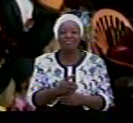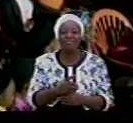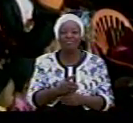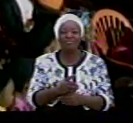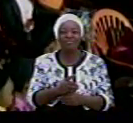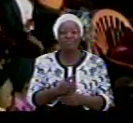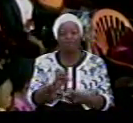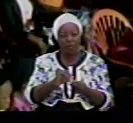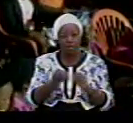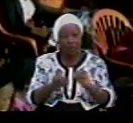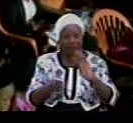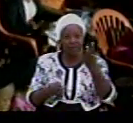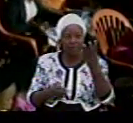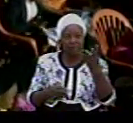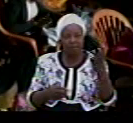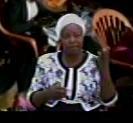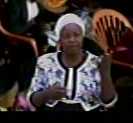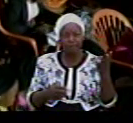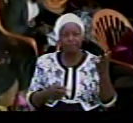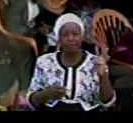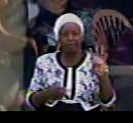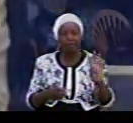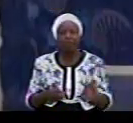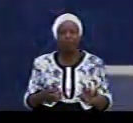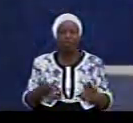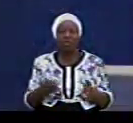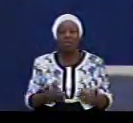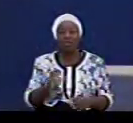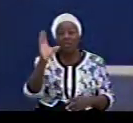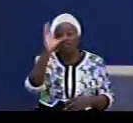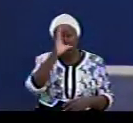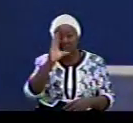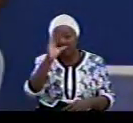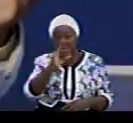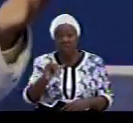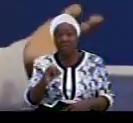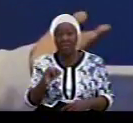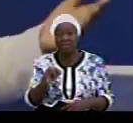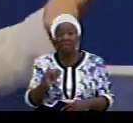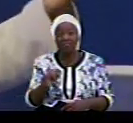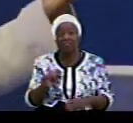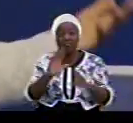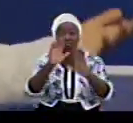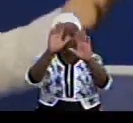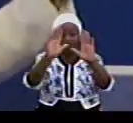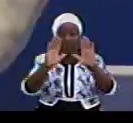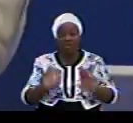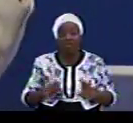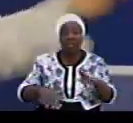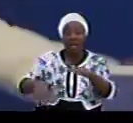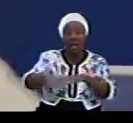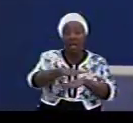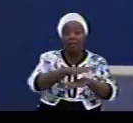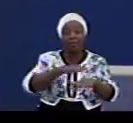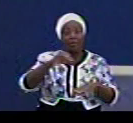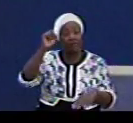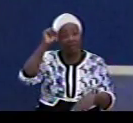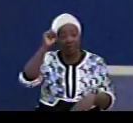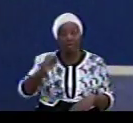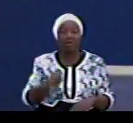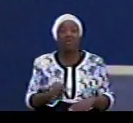Number four, seeking signs above his